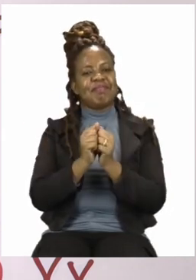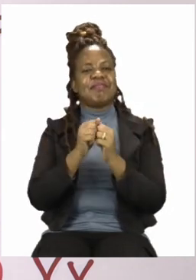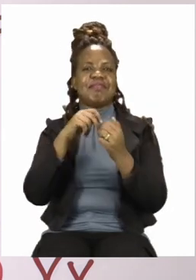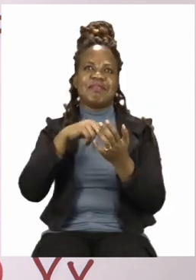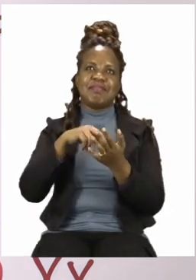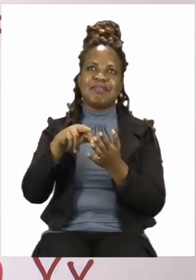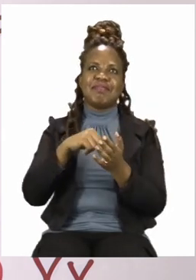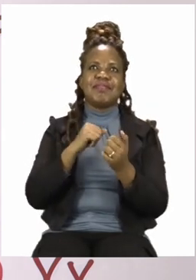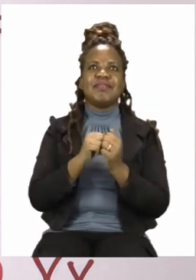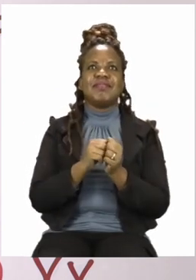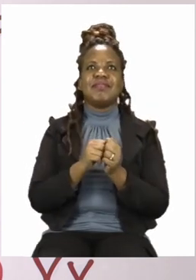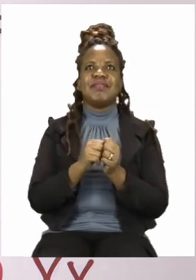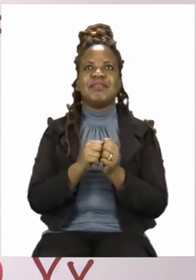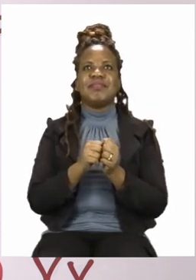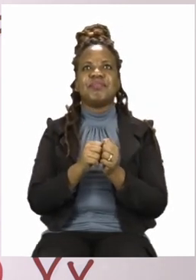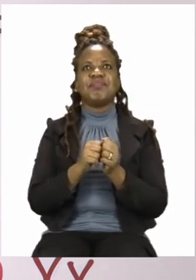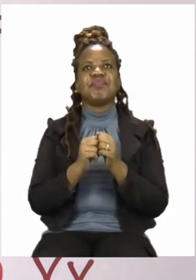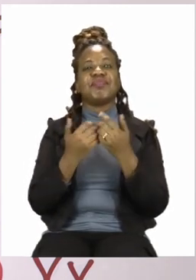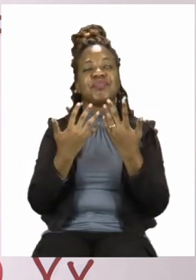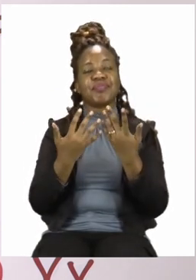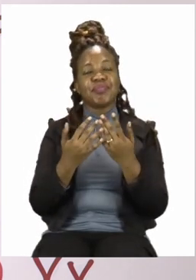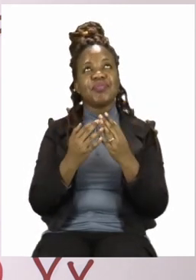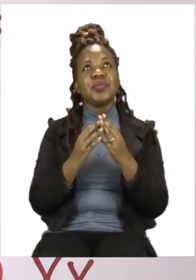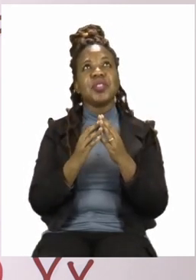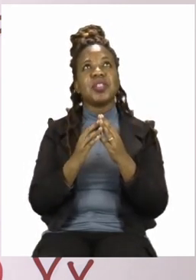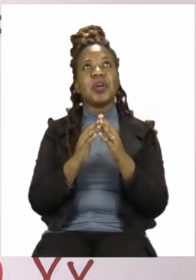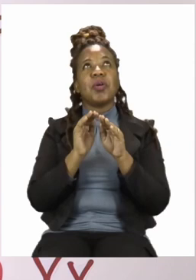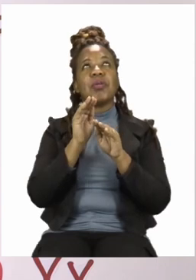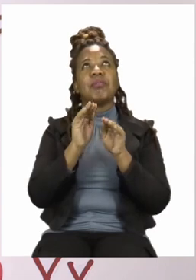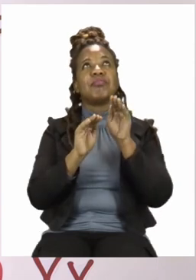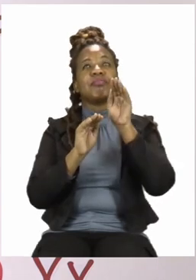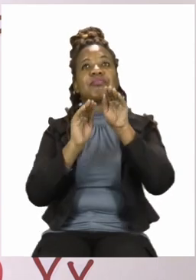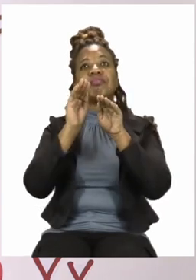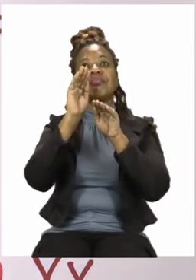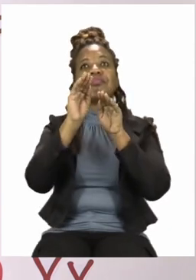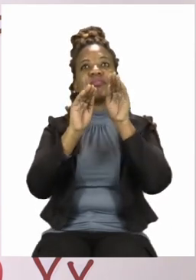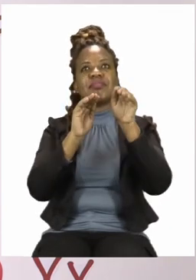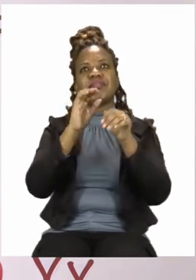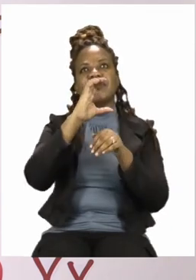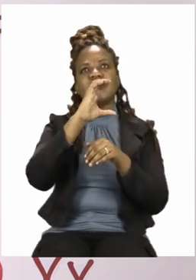to pretend to climb a ladder. So take your ladder,